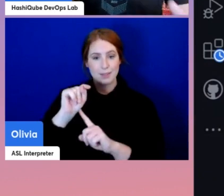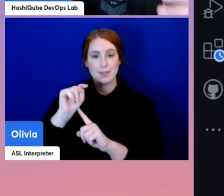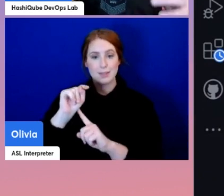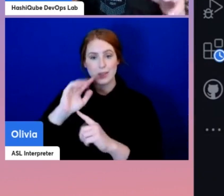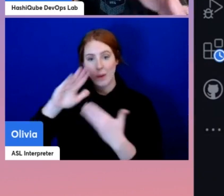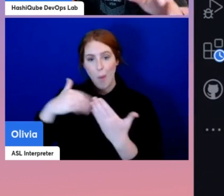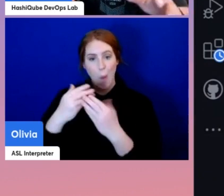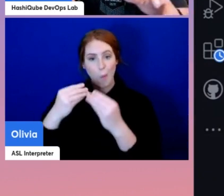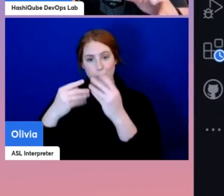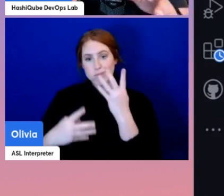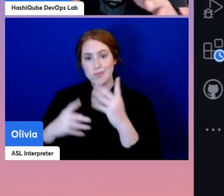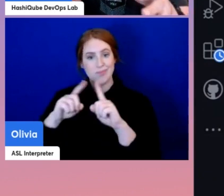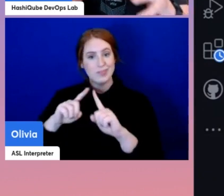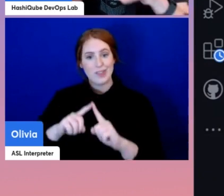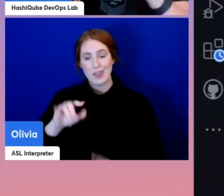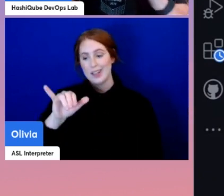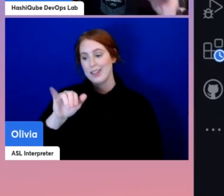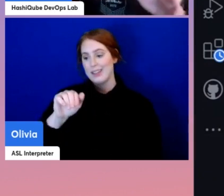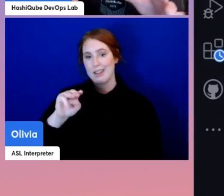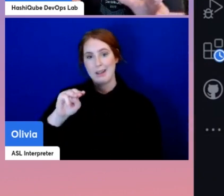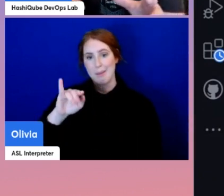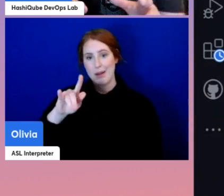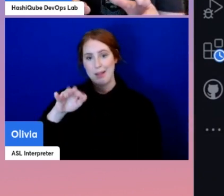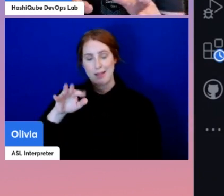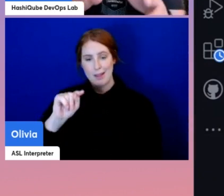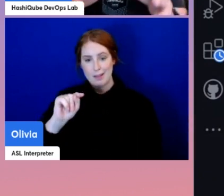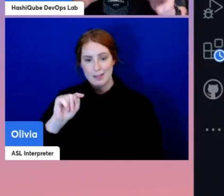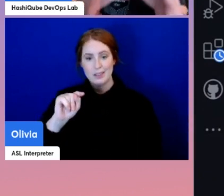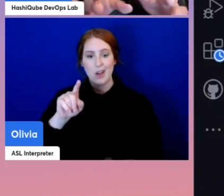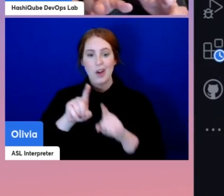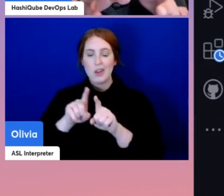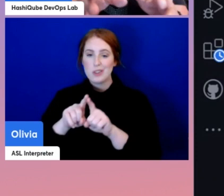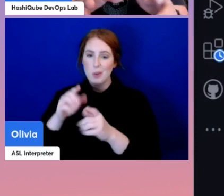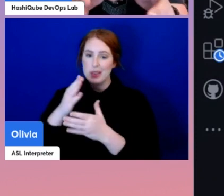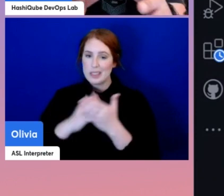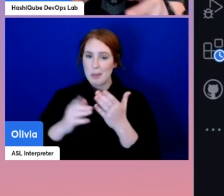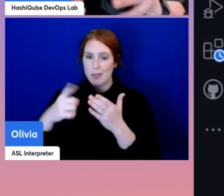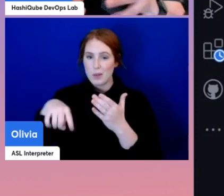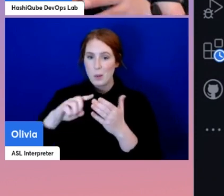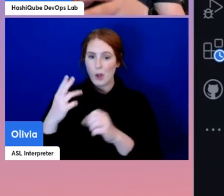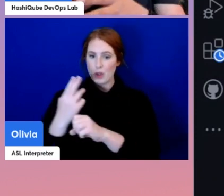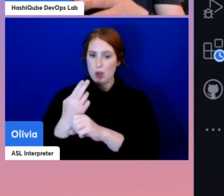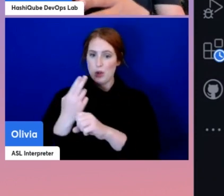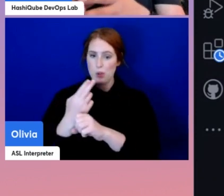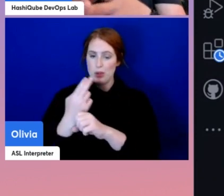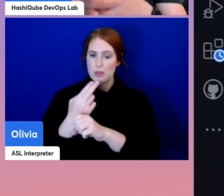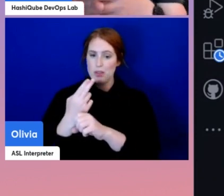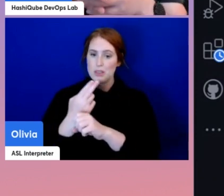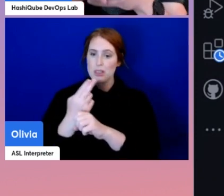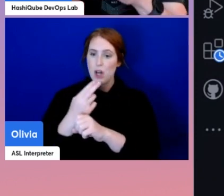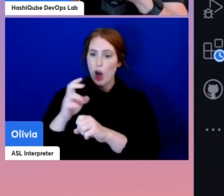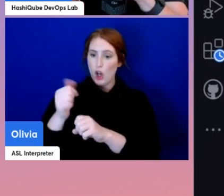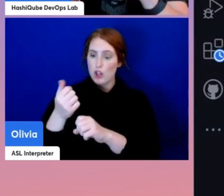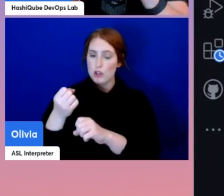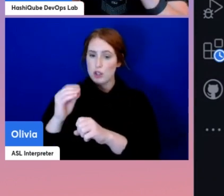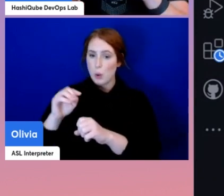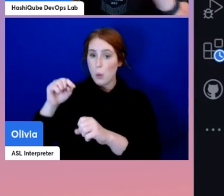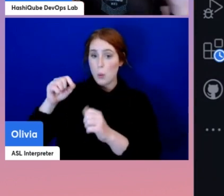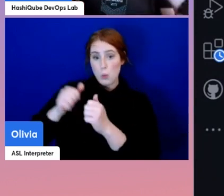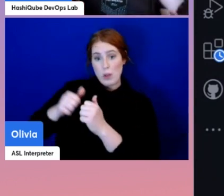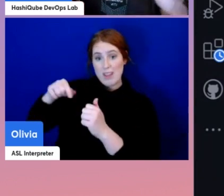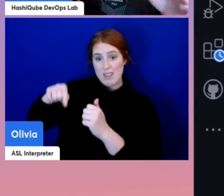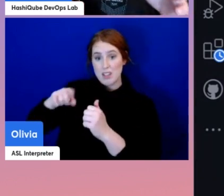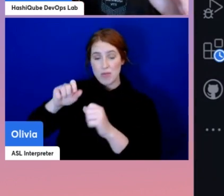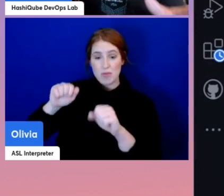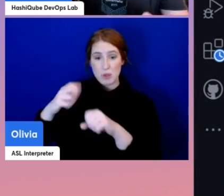you are also Ansible, use Ansible in your code, and this dev container with these lints, you could use